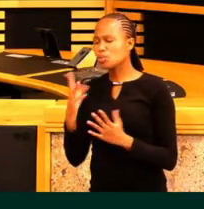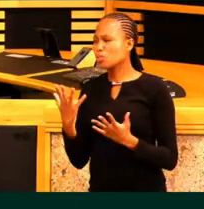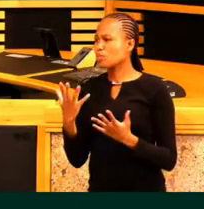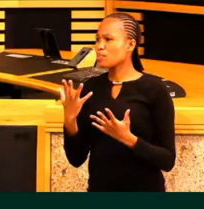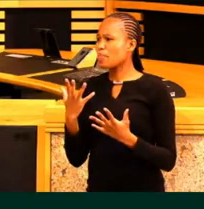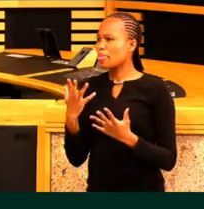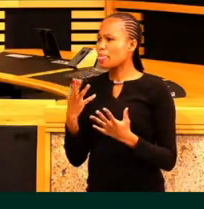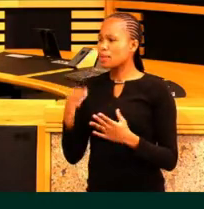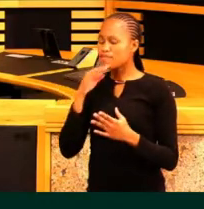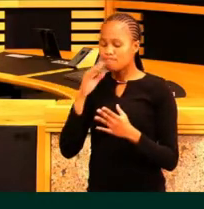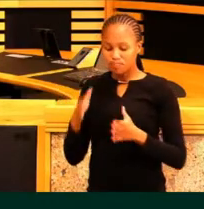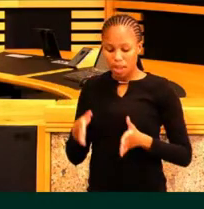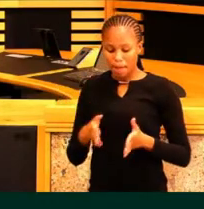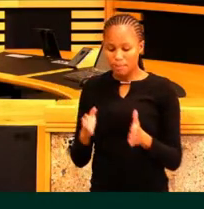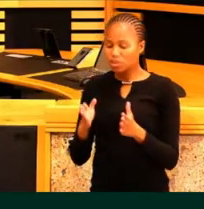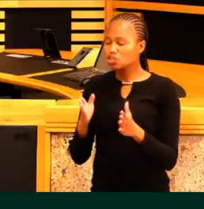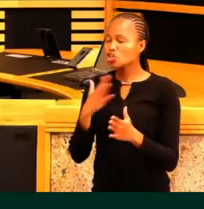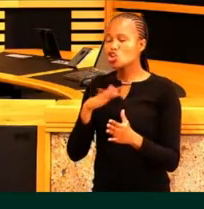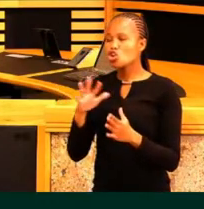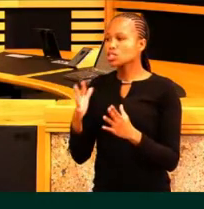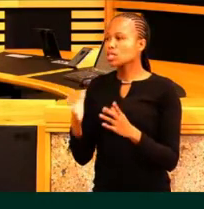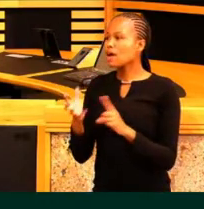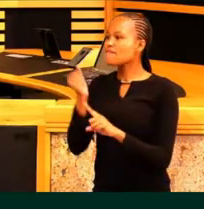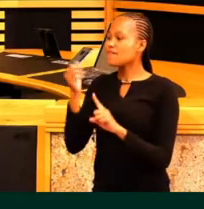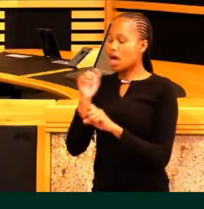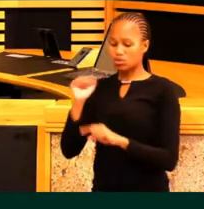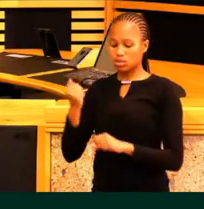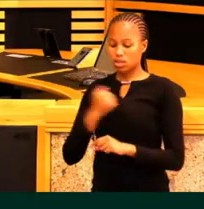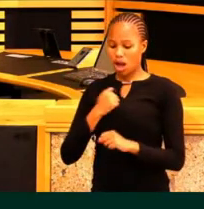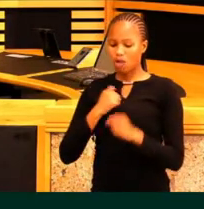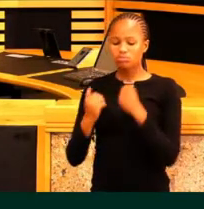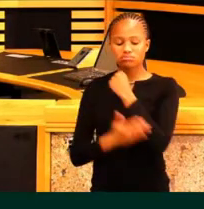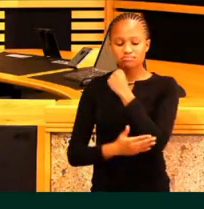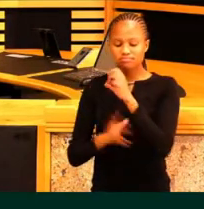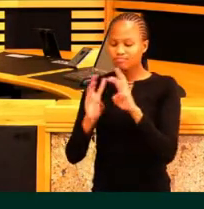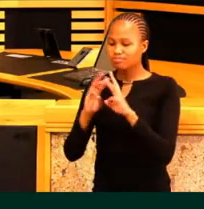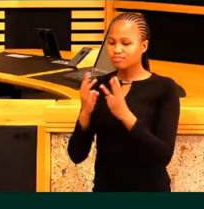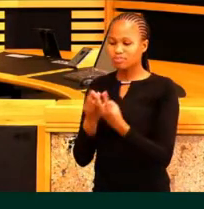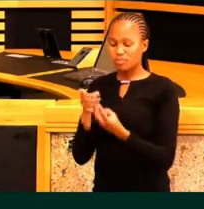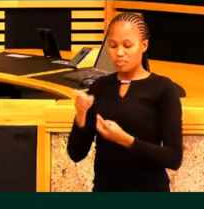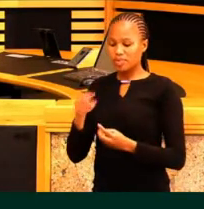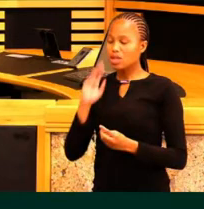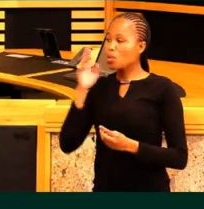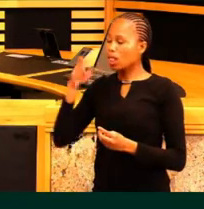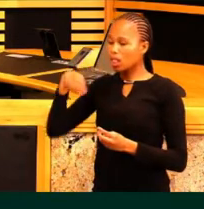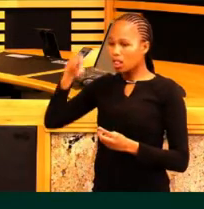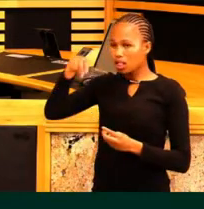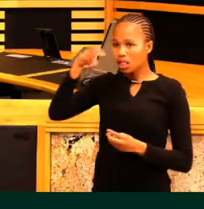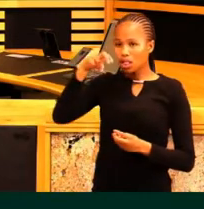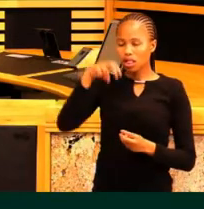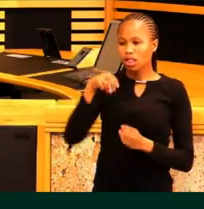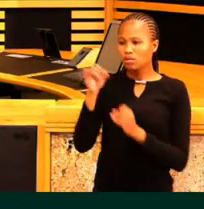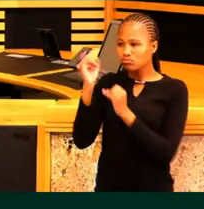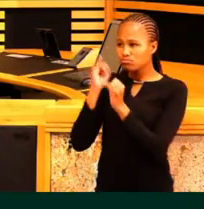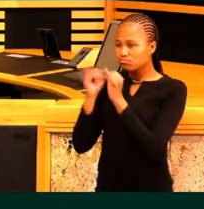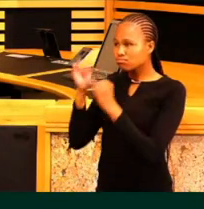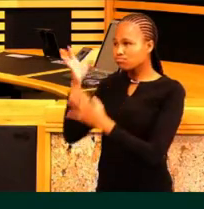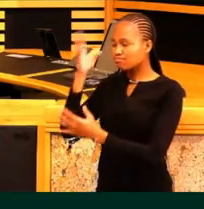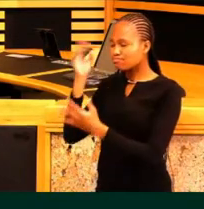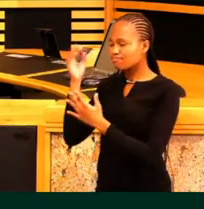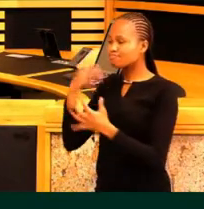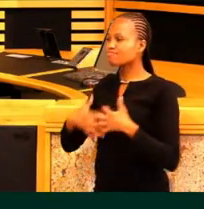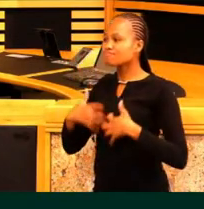bridges that are not actually found in our continent those will be tourist attraction connecting